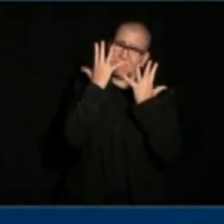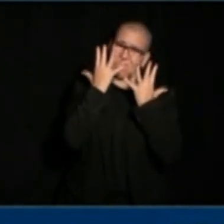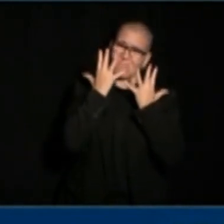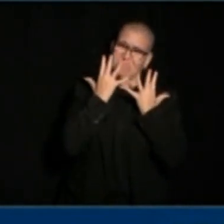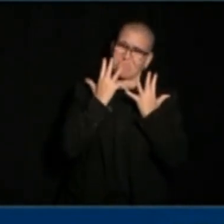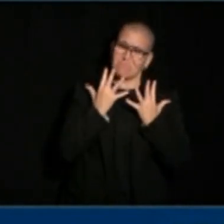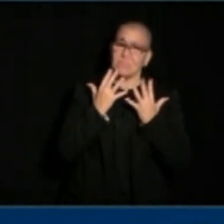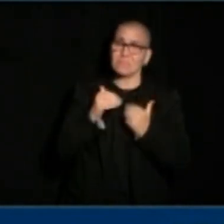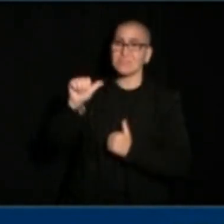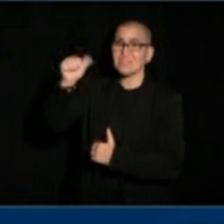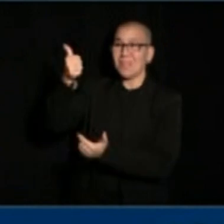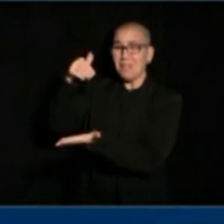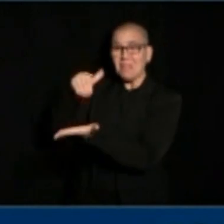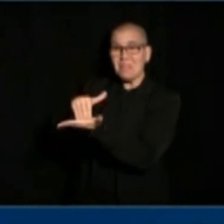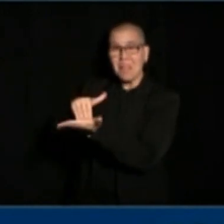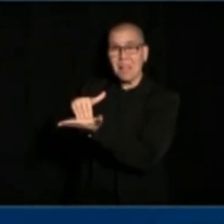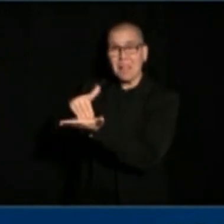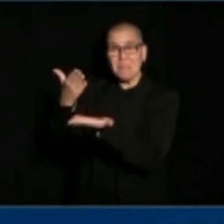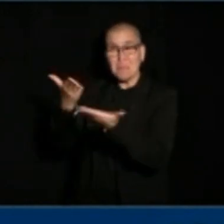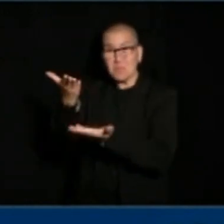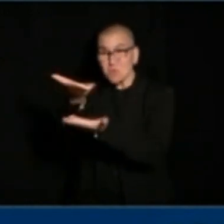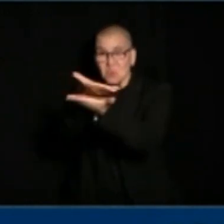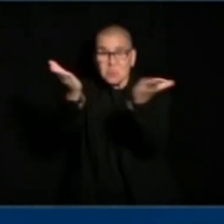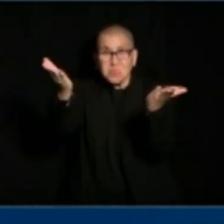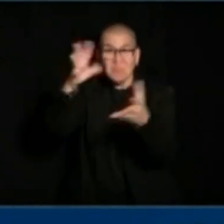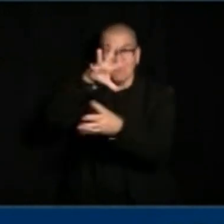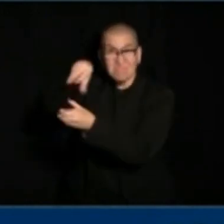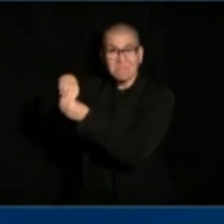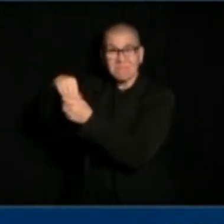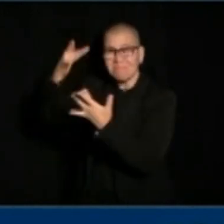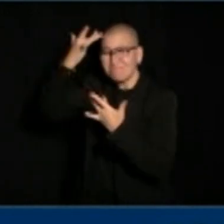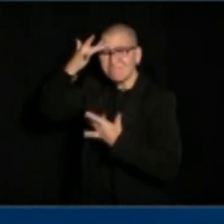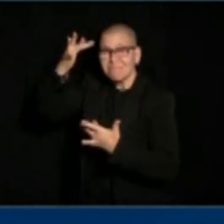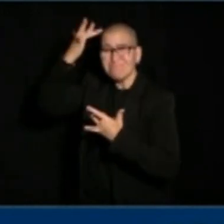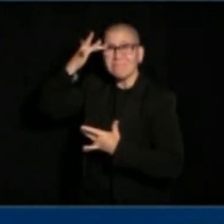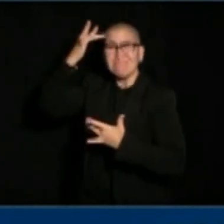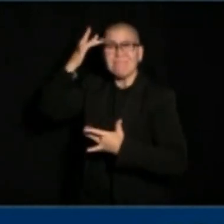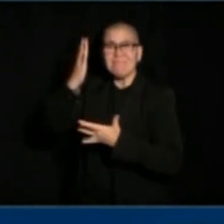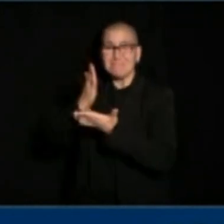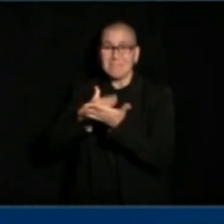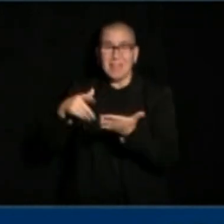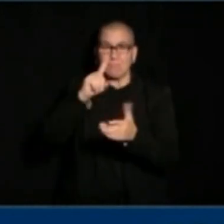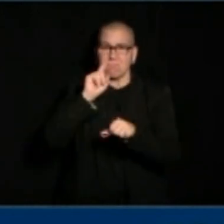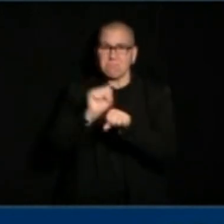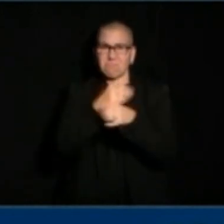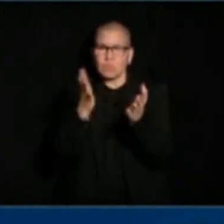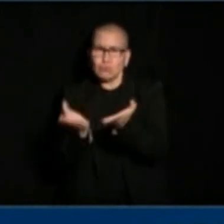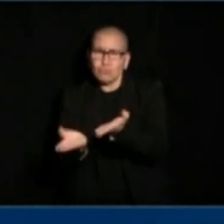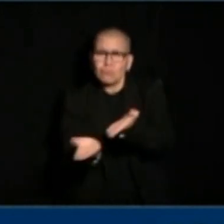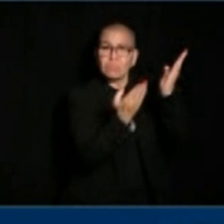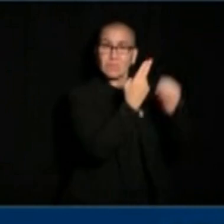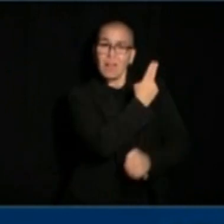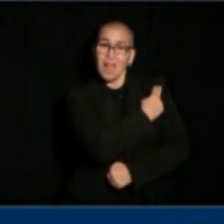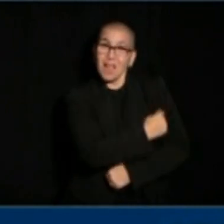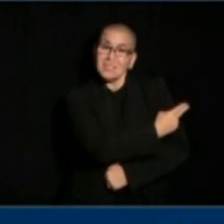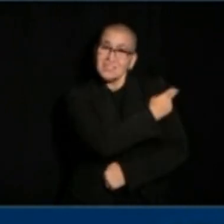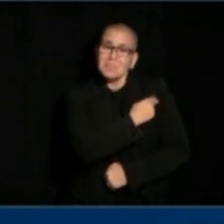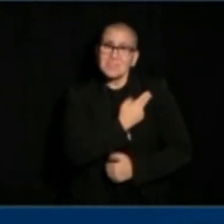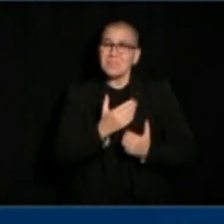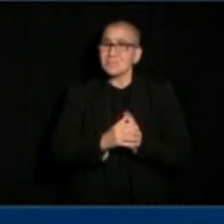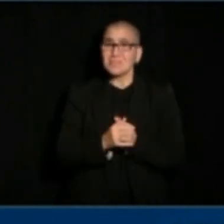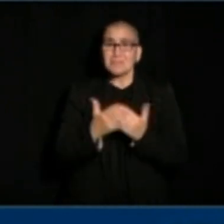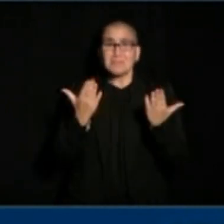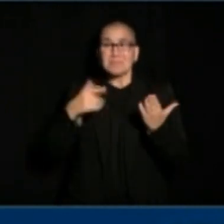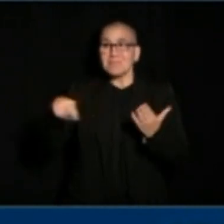maybe got sick or others and are or were hospitalized. To those who lost jobs and